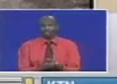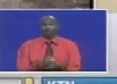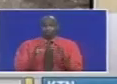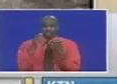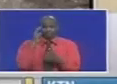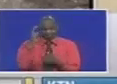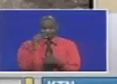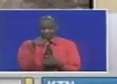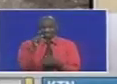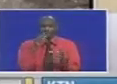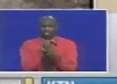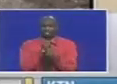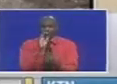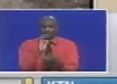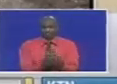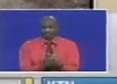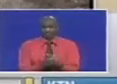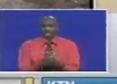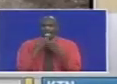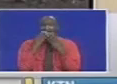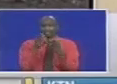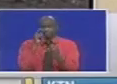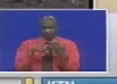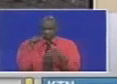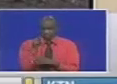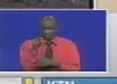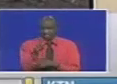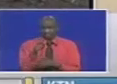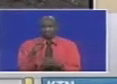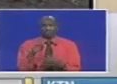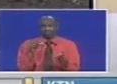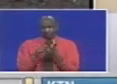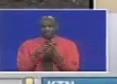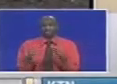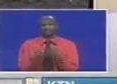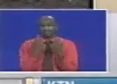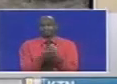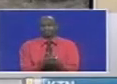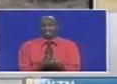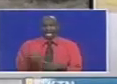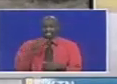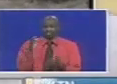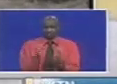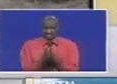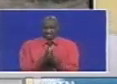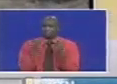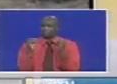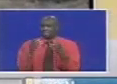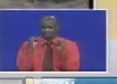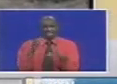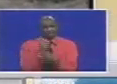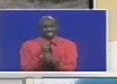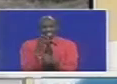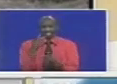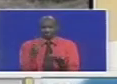your organization's response to this latest calamity, so to speak? As with many organizations now and